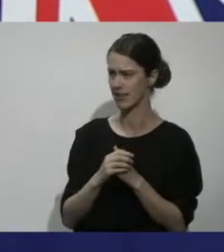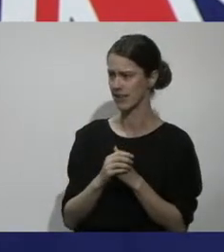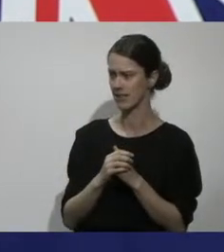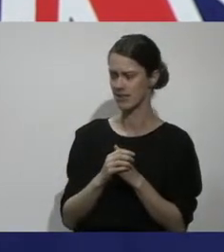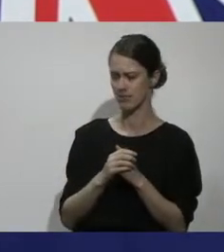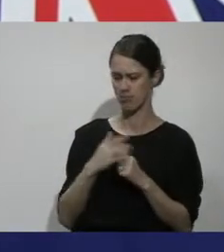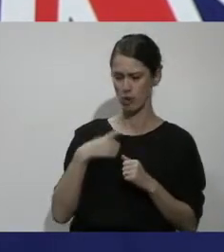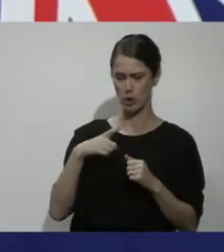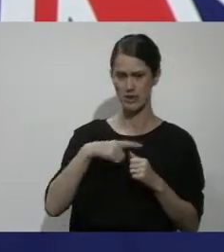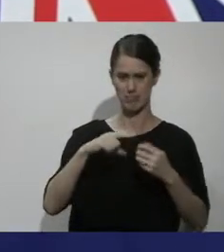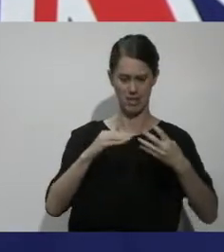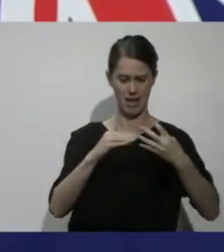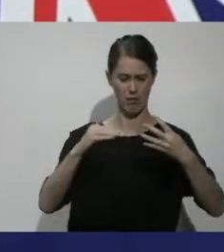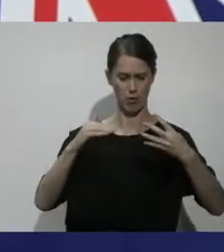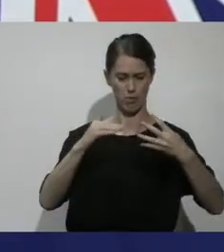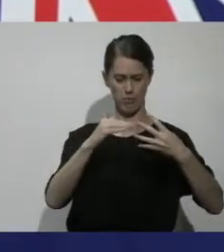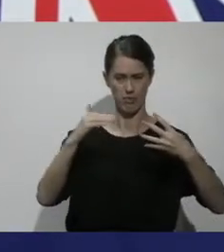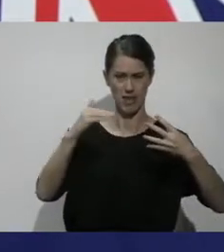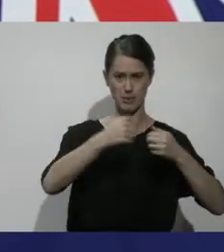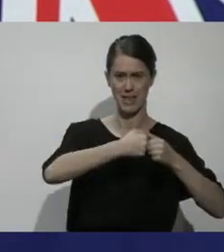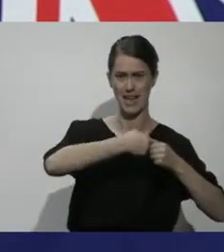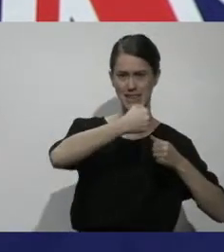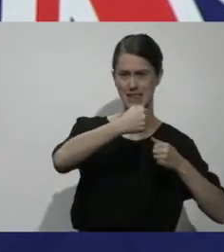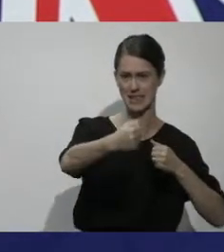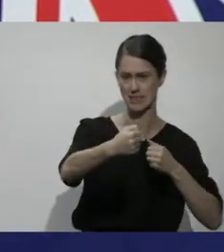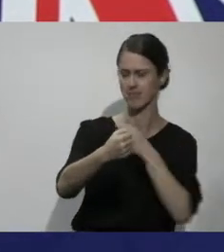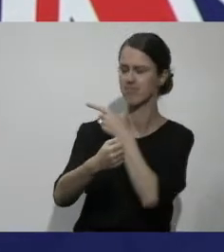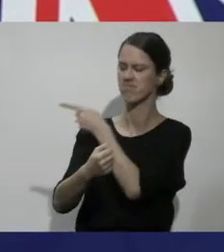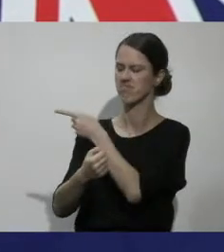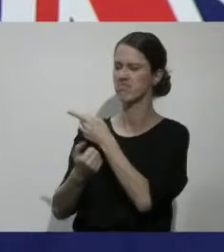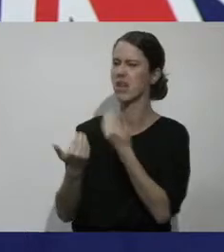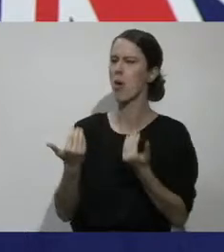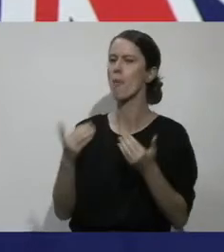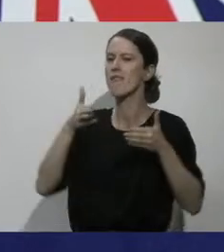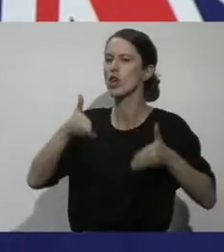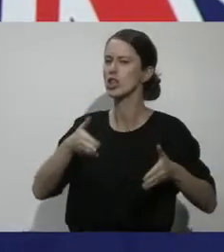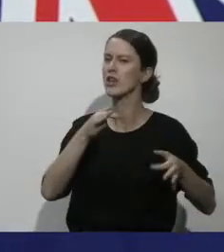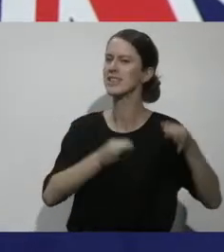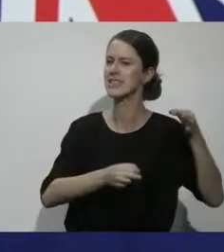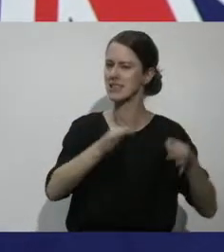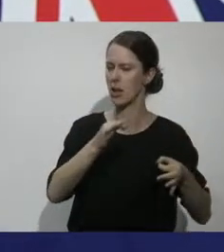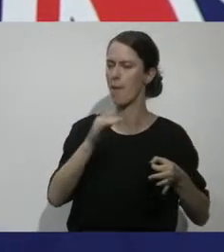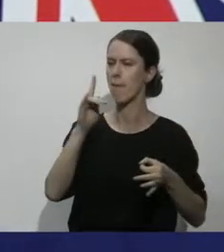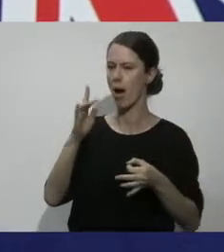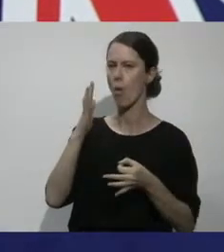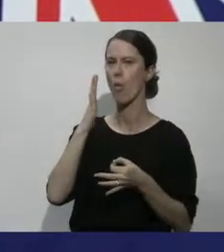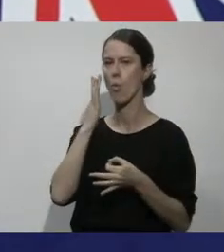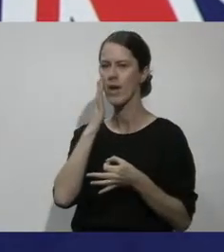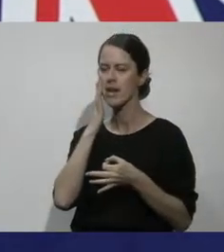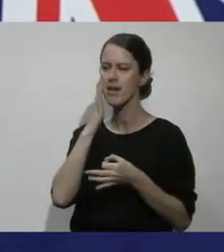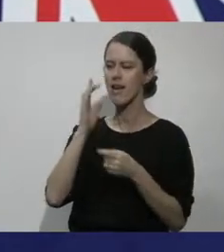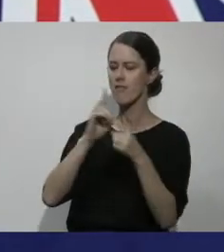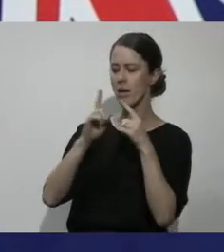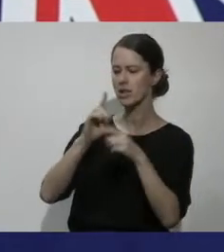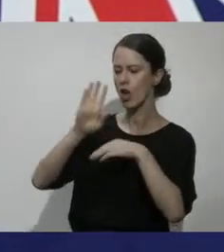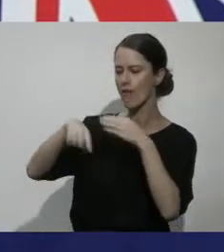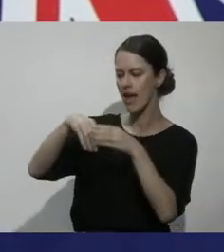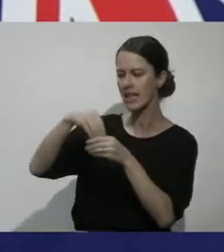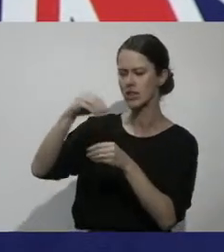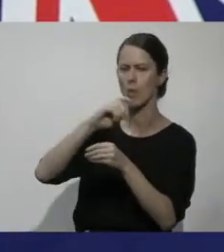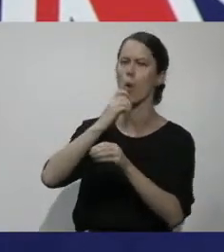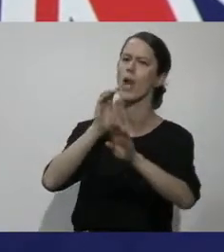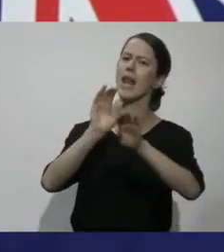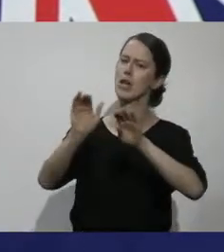sorry. Yeah. Look, again, the focus here has been making this decision. I will make sure that we have extra detail on the question of the election,